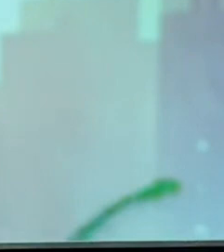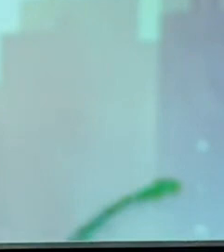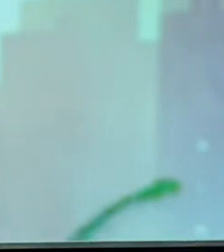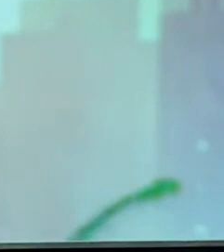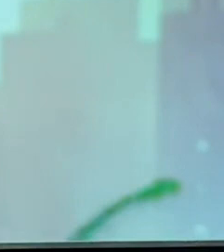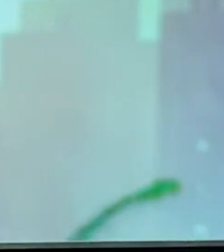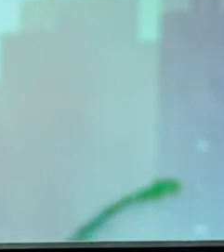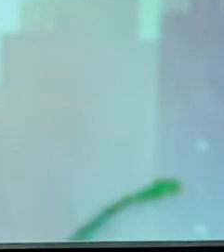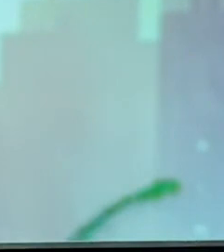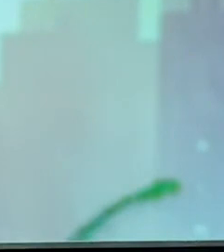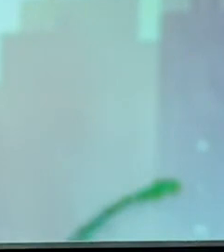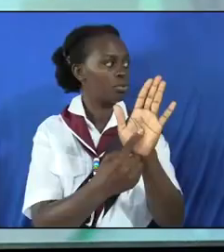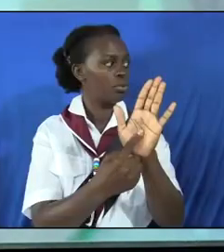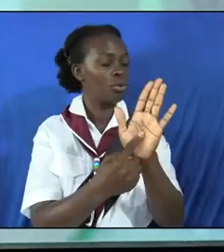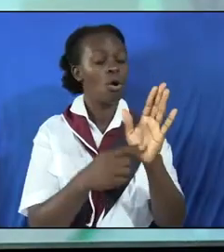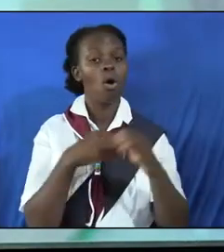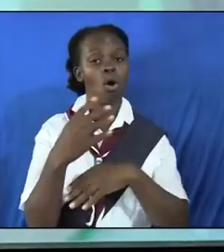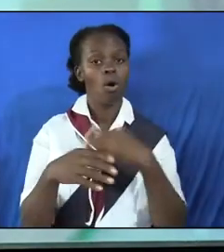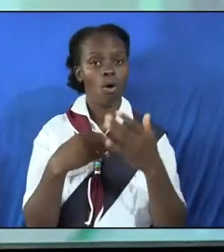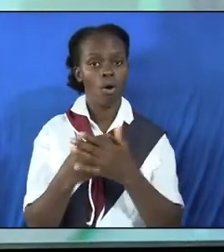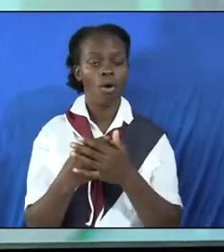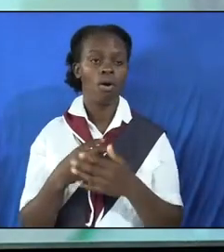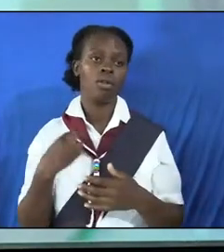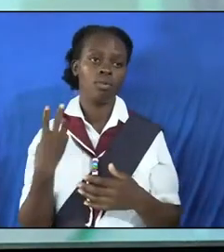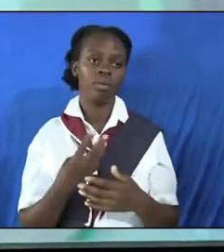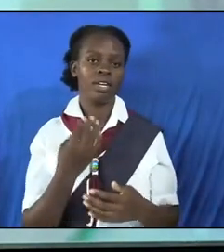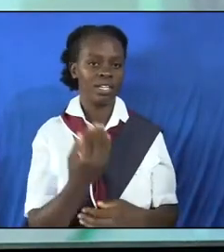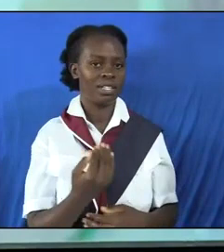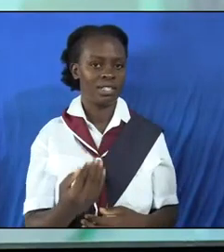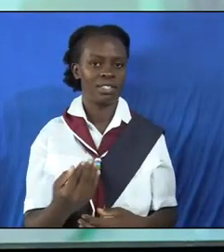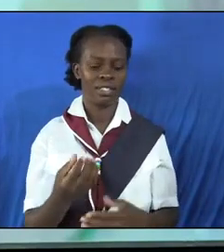forget that you are all children of God.